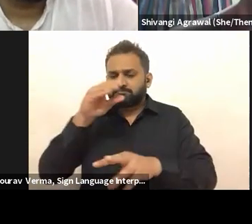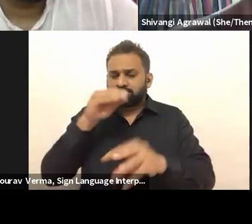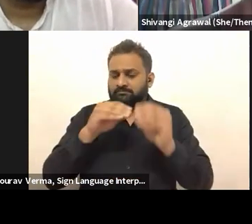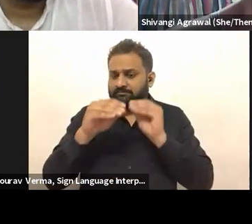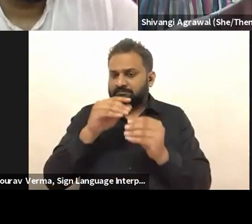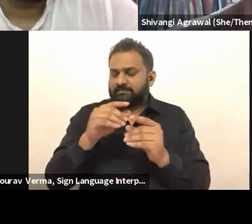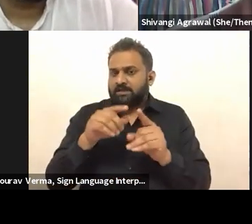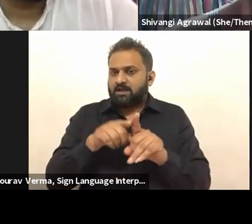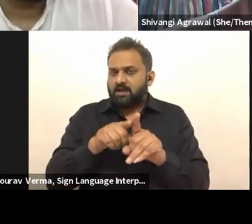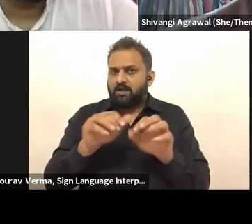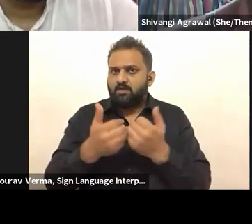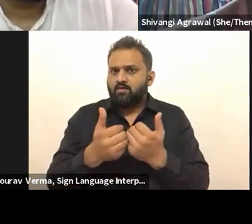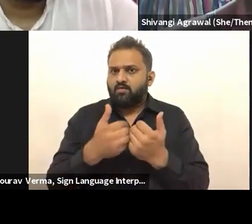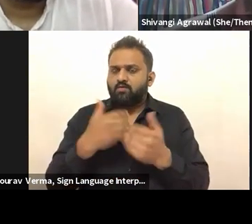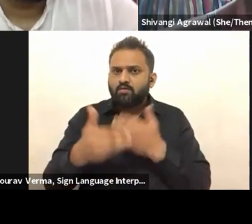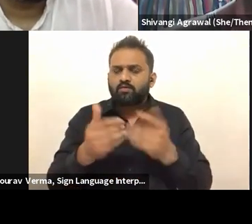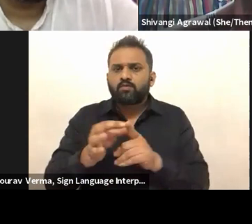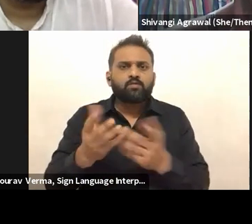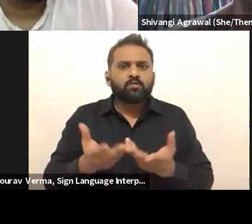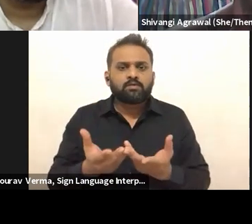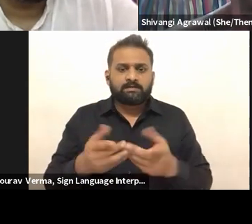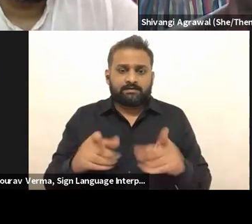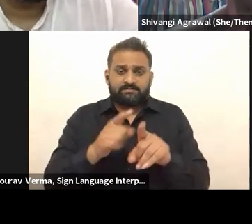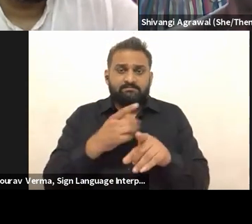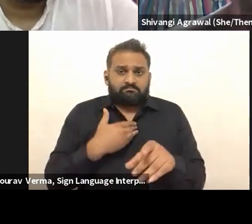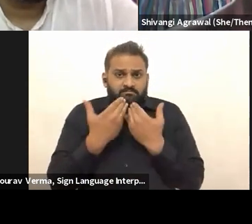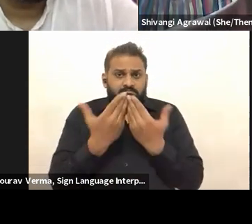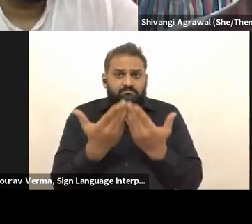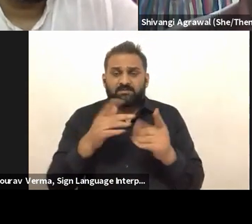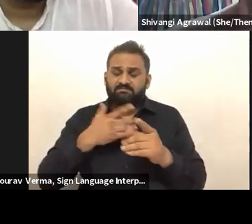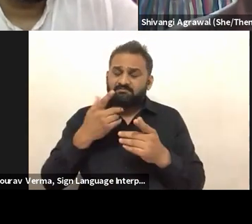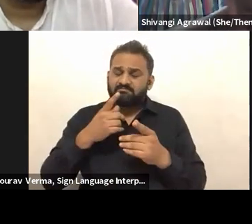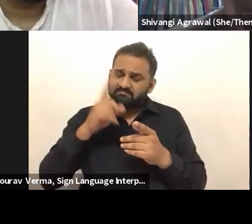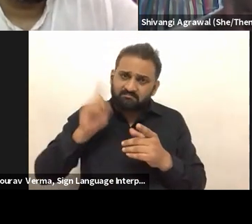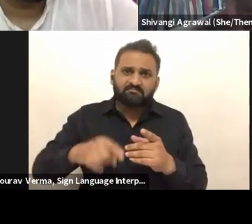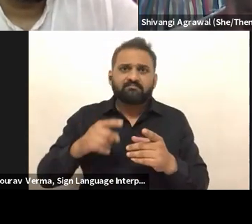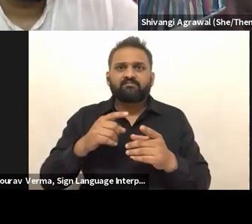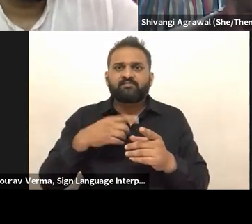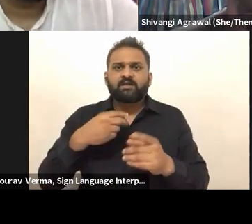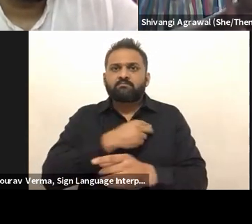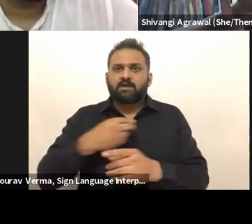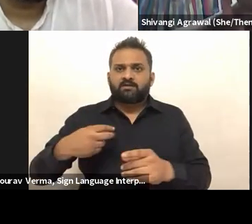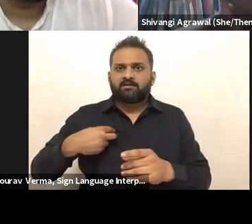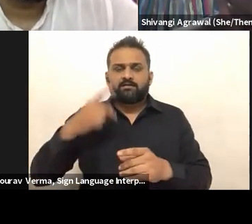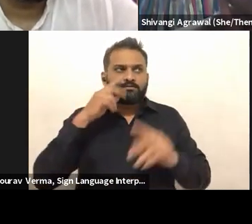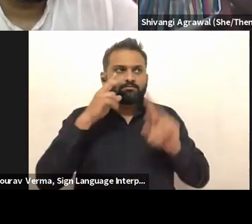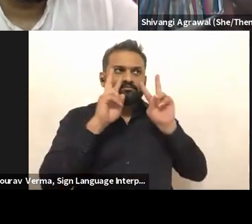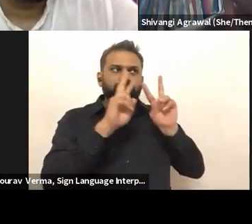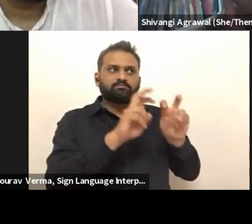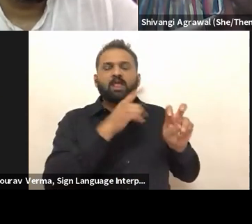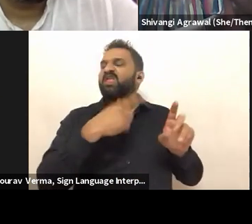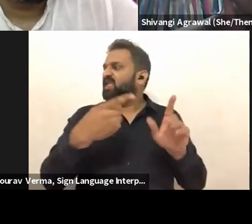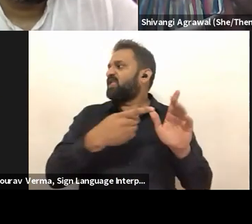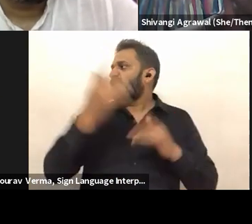important because like I said, like we need a lot of freedom from medical models of disability, which means